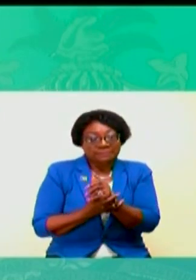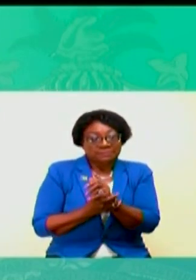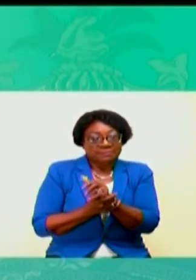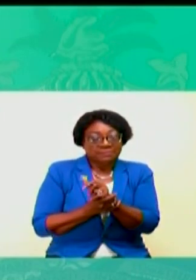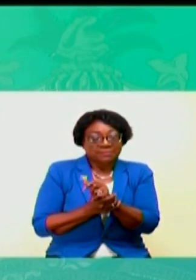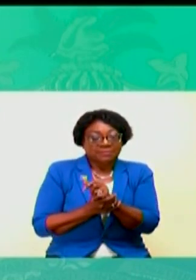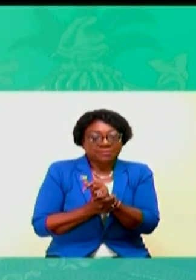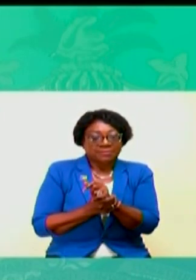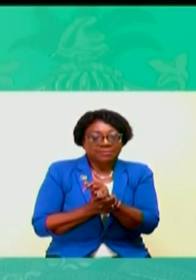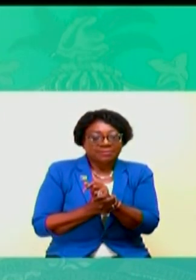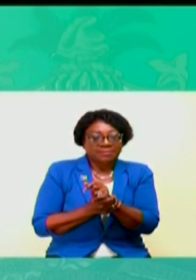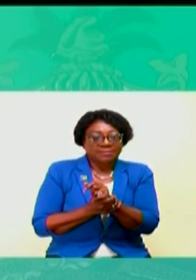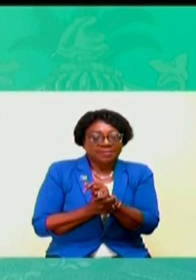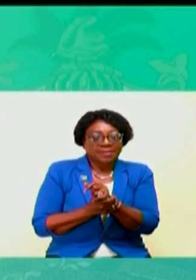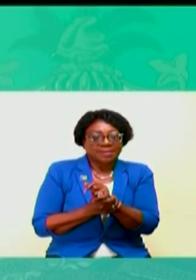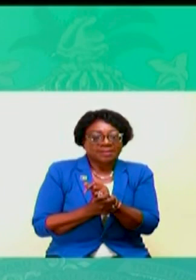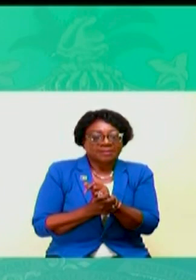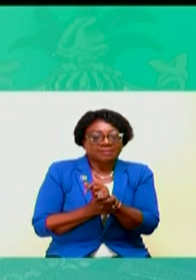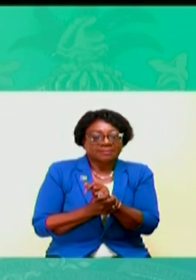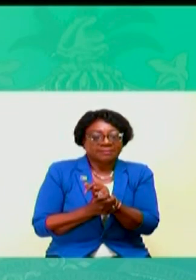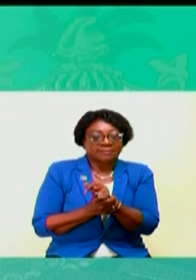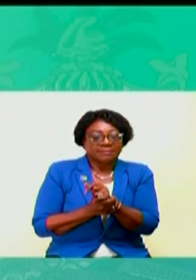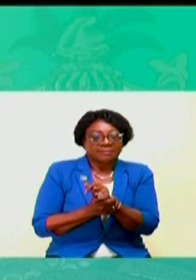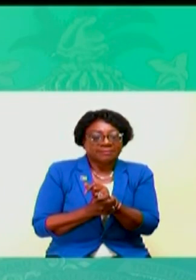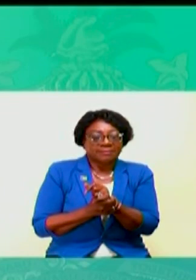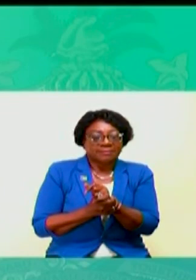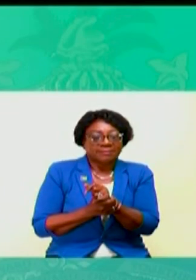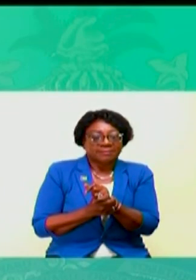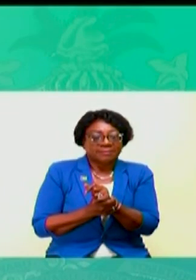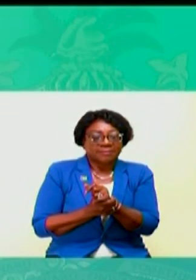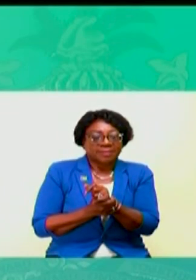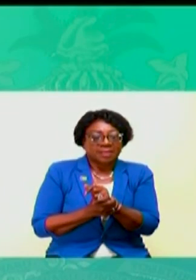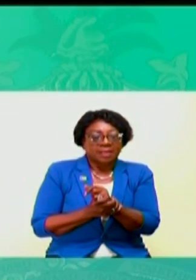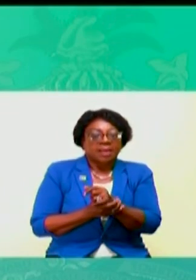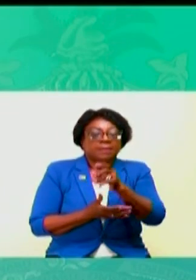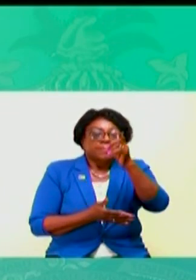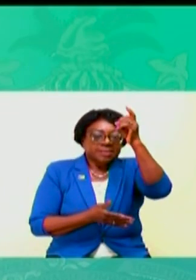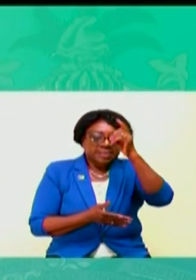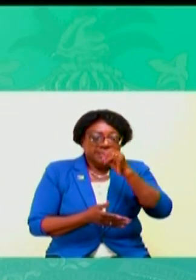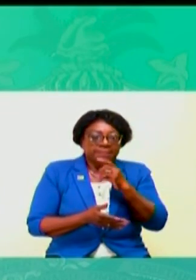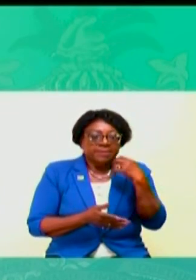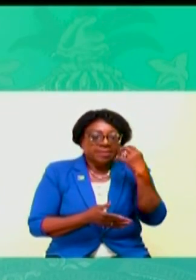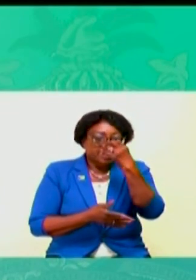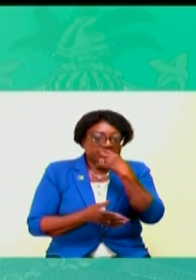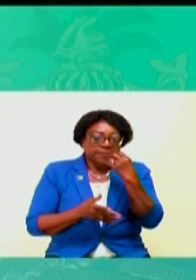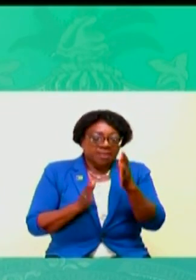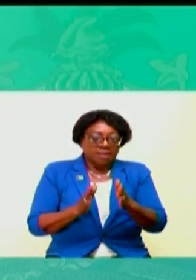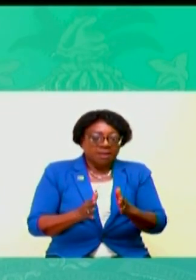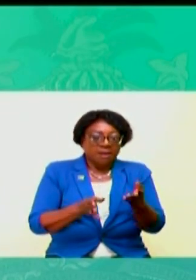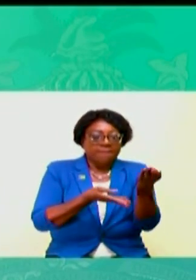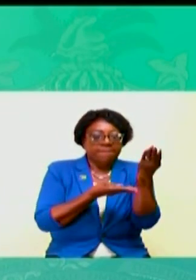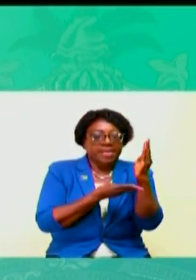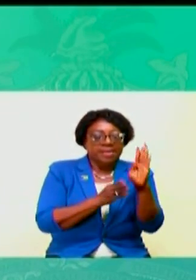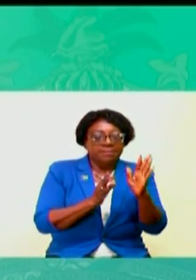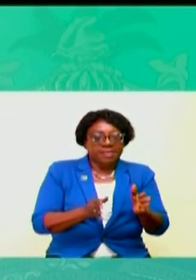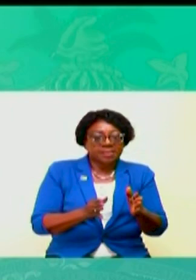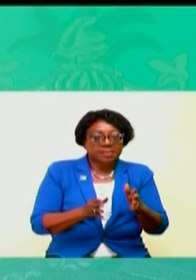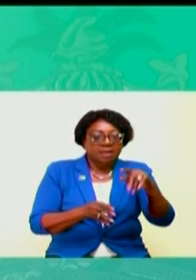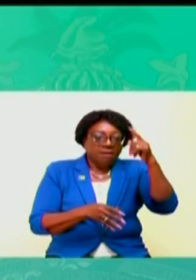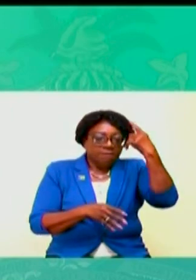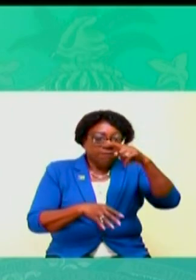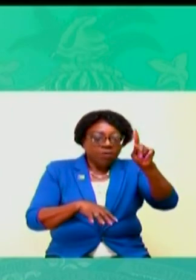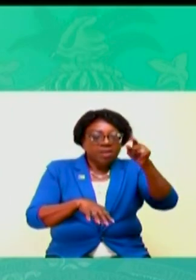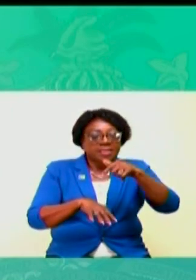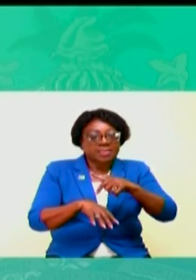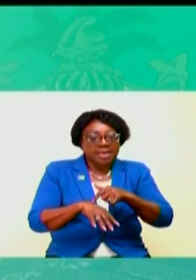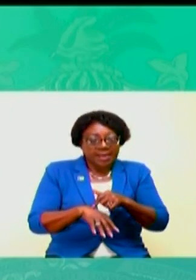Wow. They took the ownership quick. Mr. Deputy Speaker, behemoths. For the period,